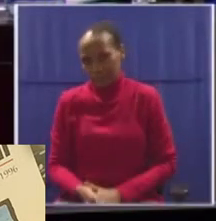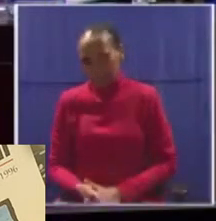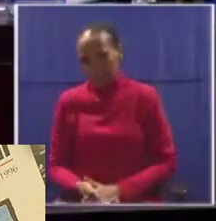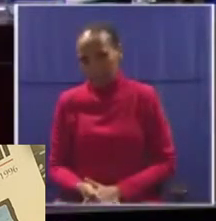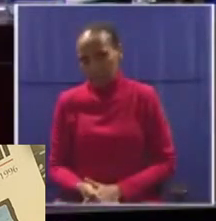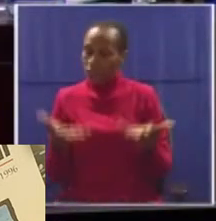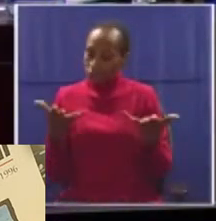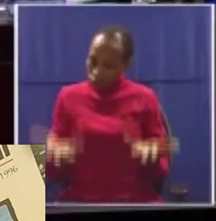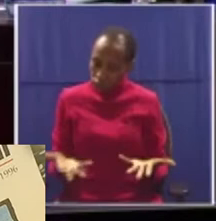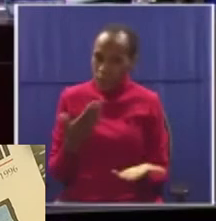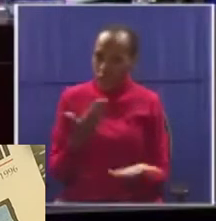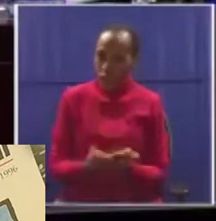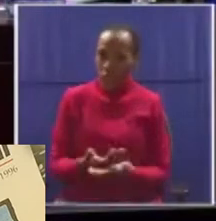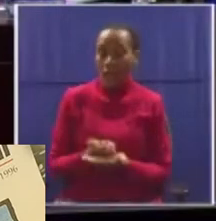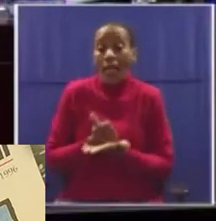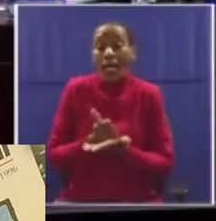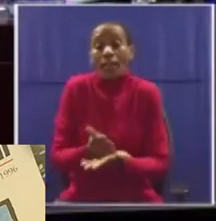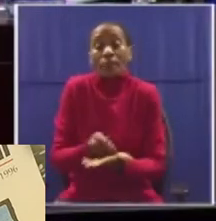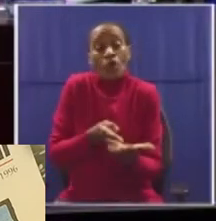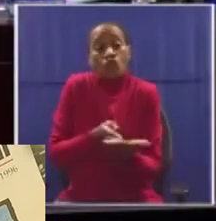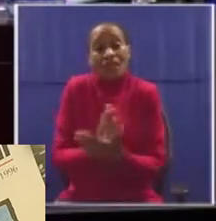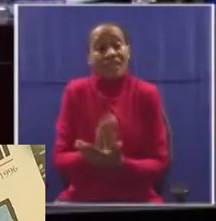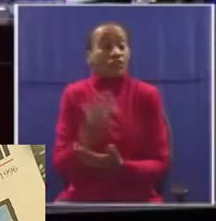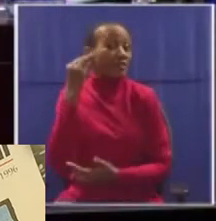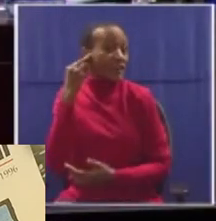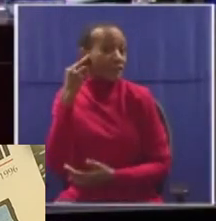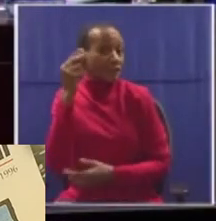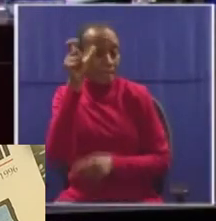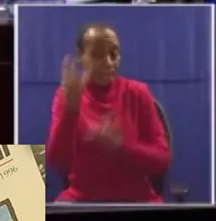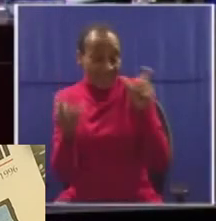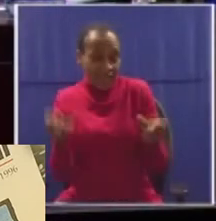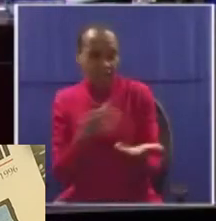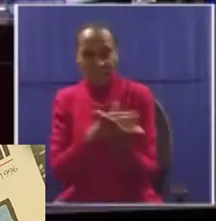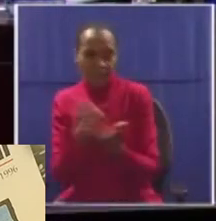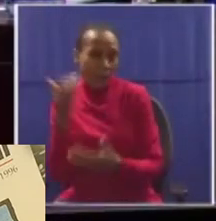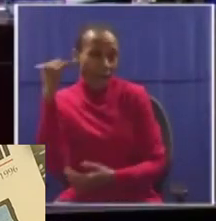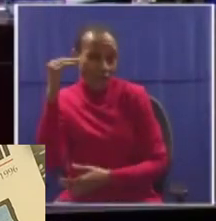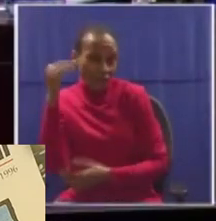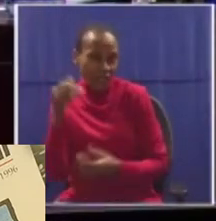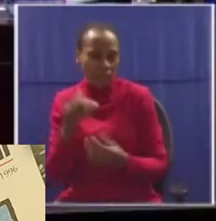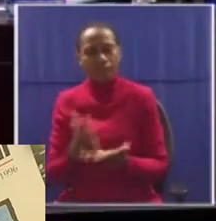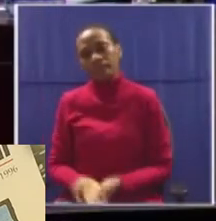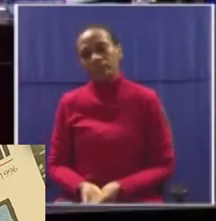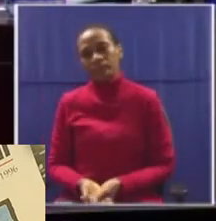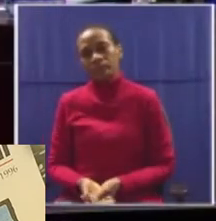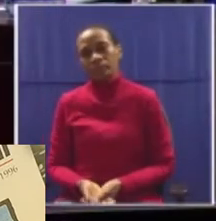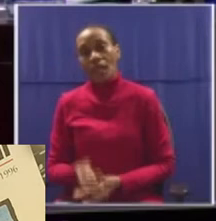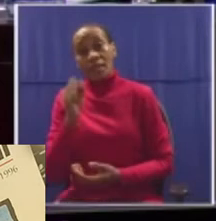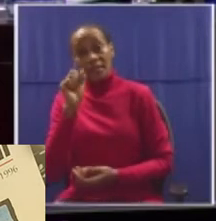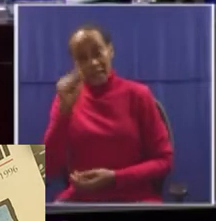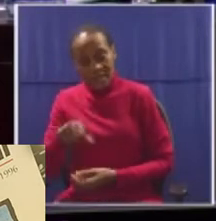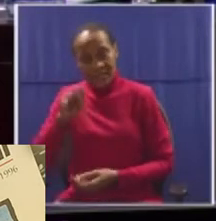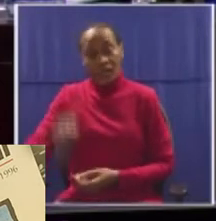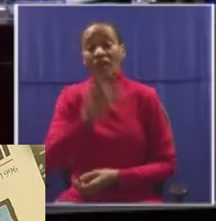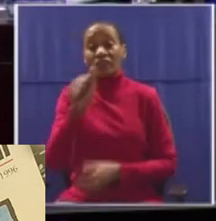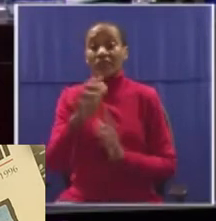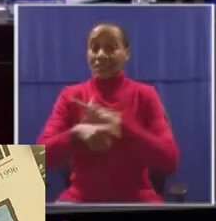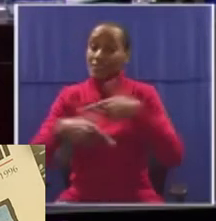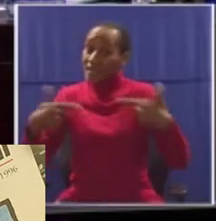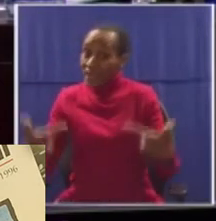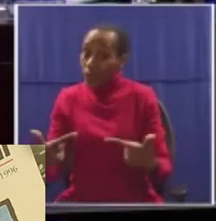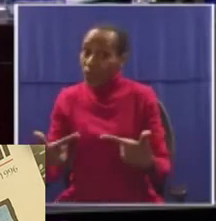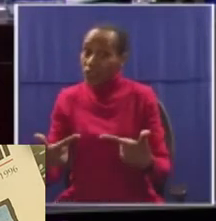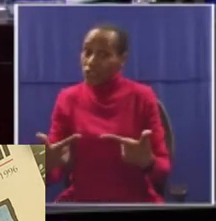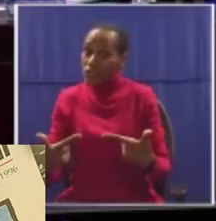the realization of the rise of persons who are deaf and hard of hearing although South African sign language